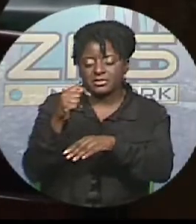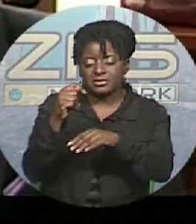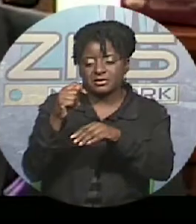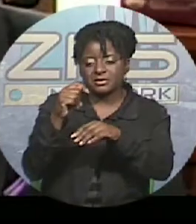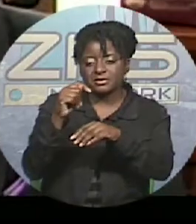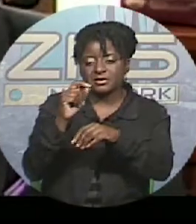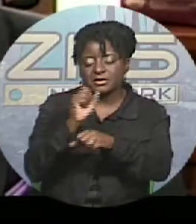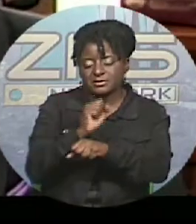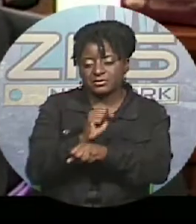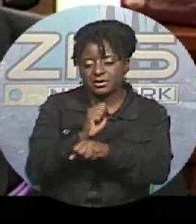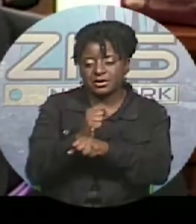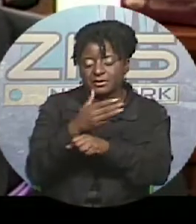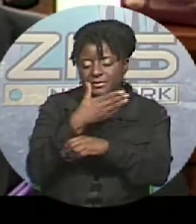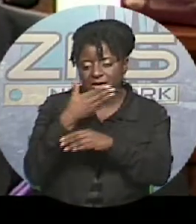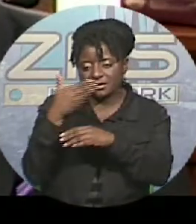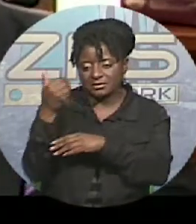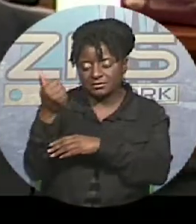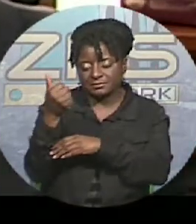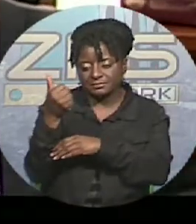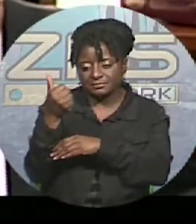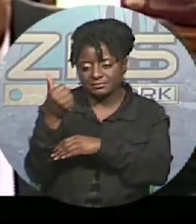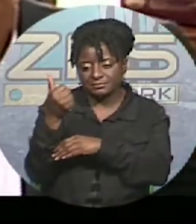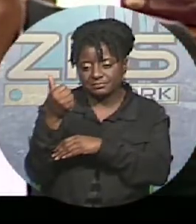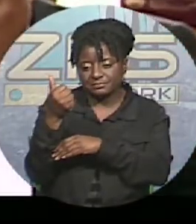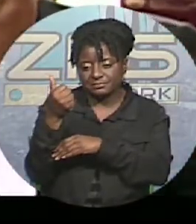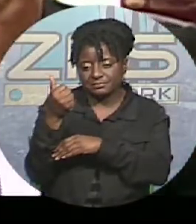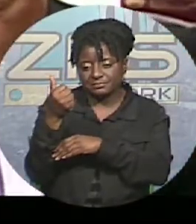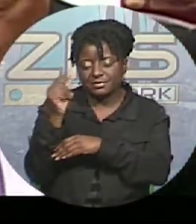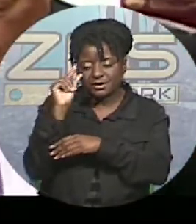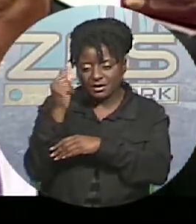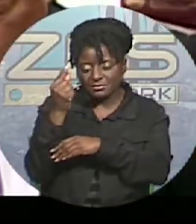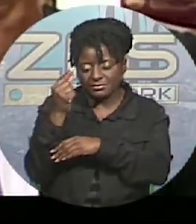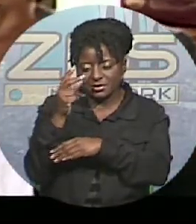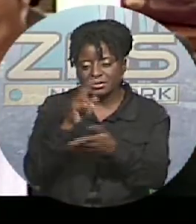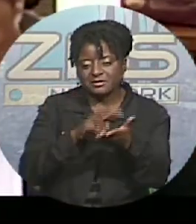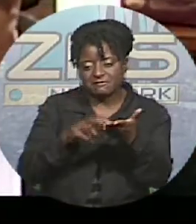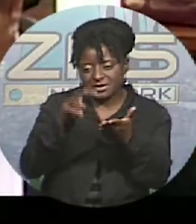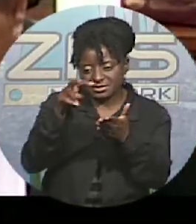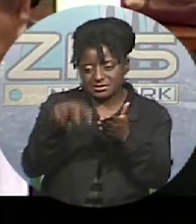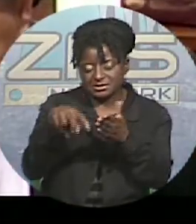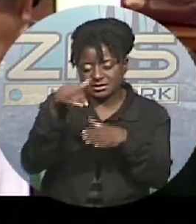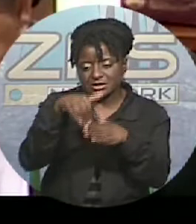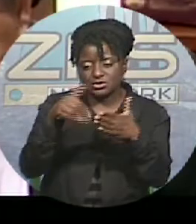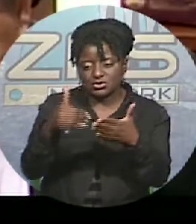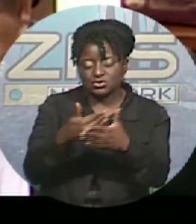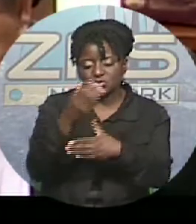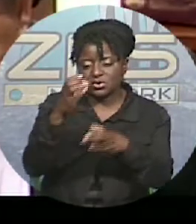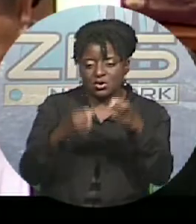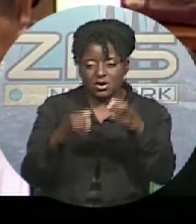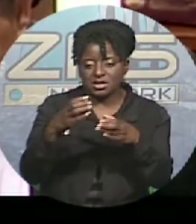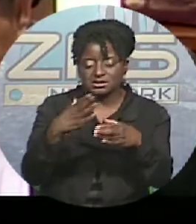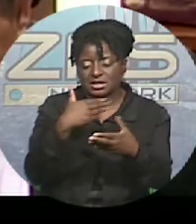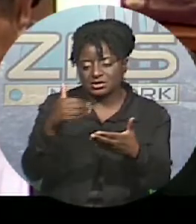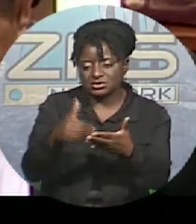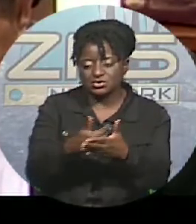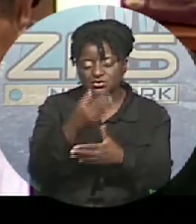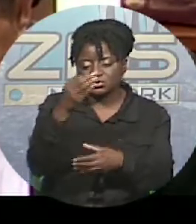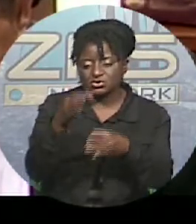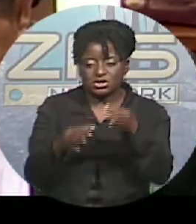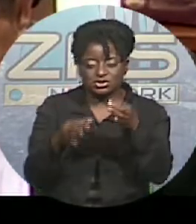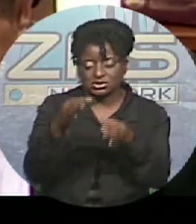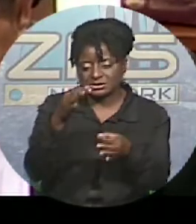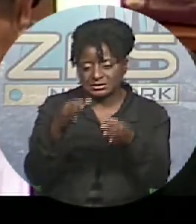of bail. The government has invested in a number of new courts, a number of new judges, and it is expected that